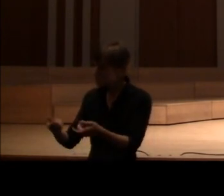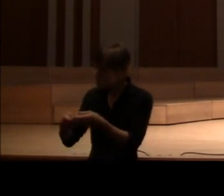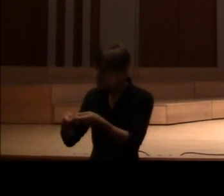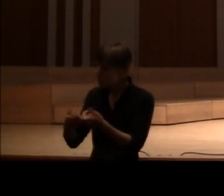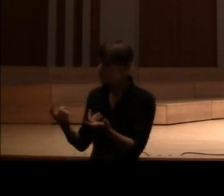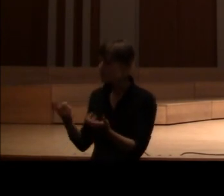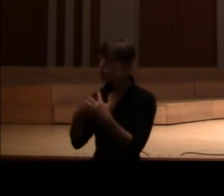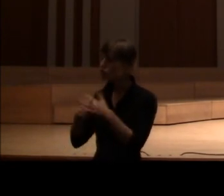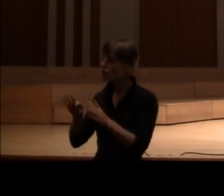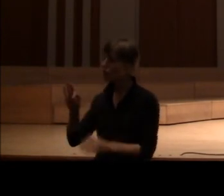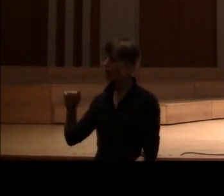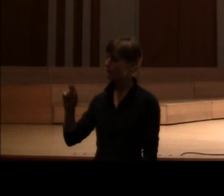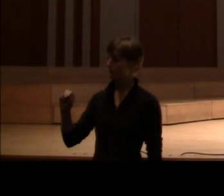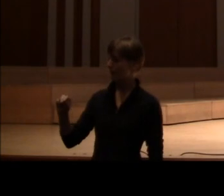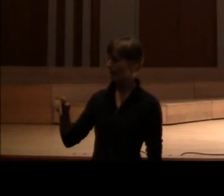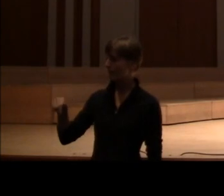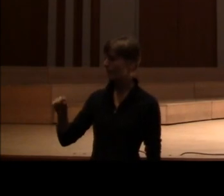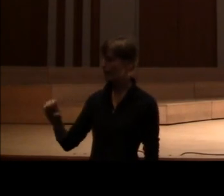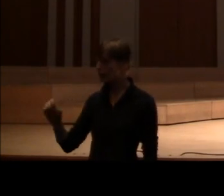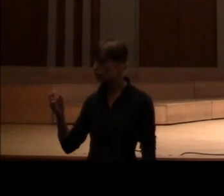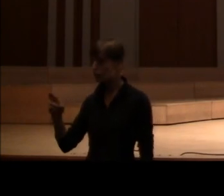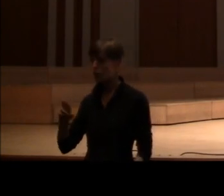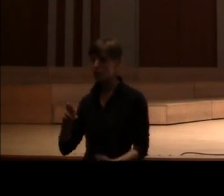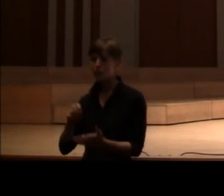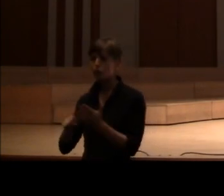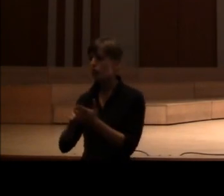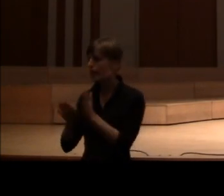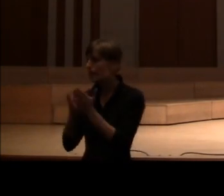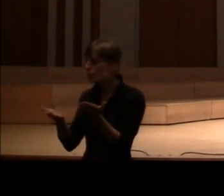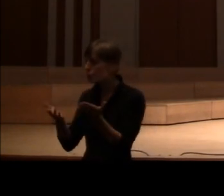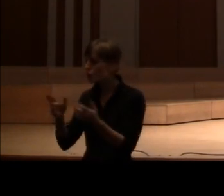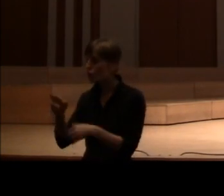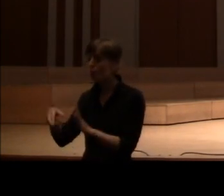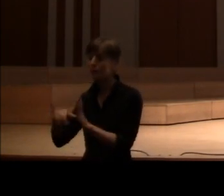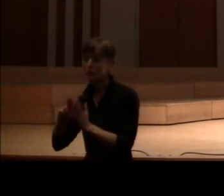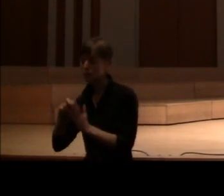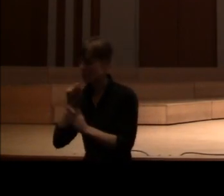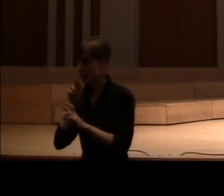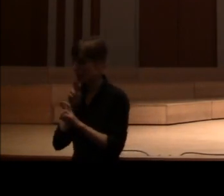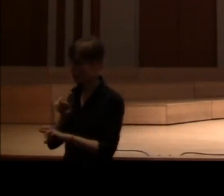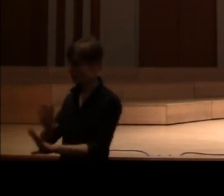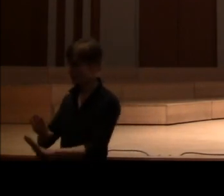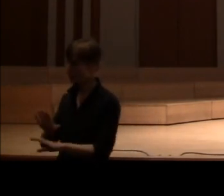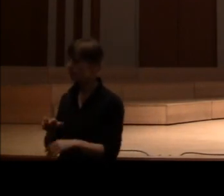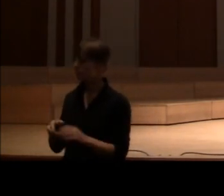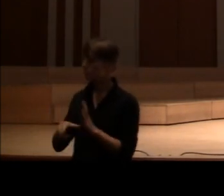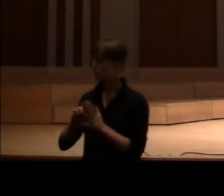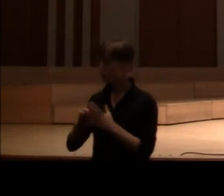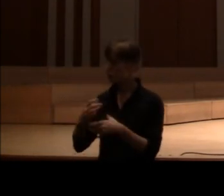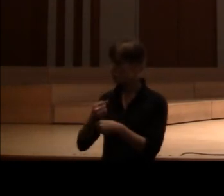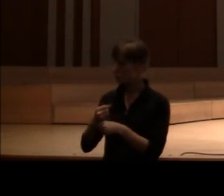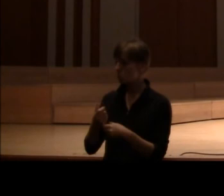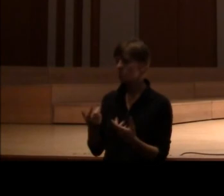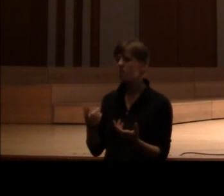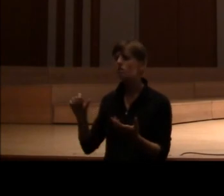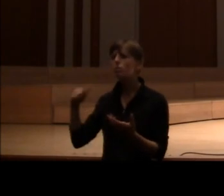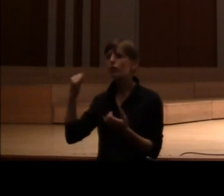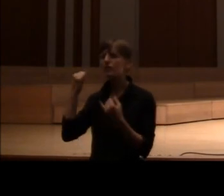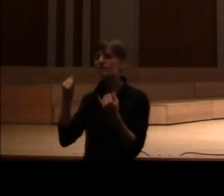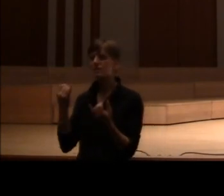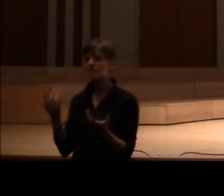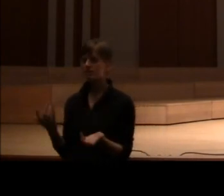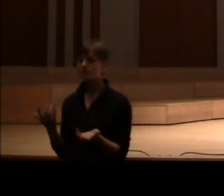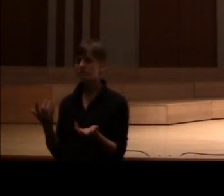page or write an editorial, write a book review, not a book report, I think that could be super influential. What else? What are some